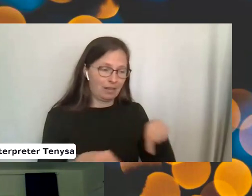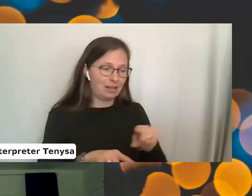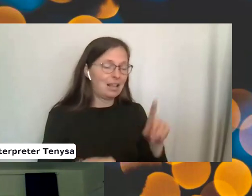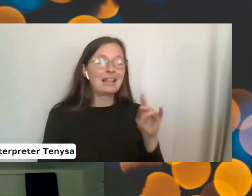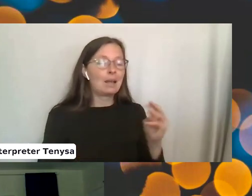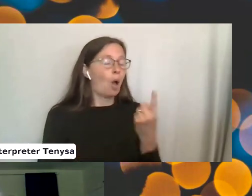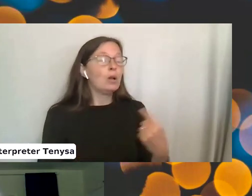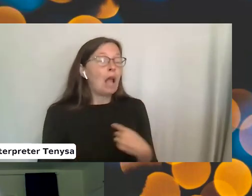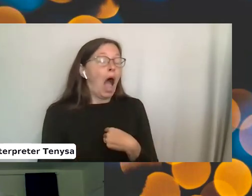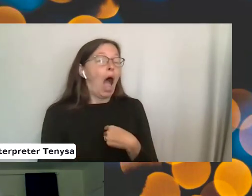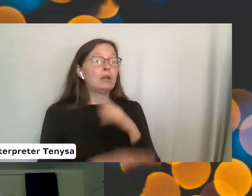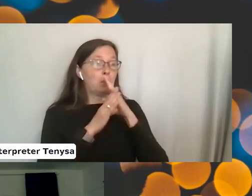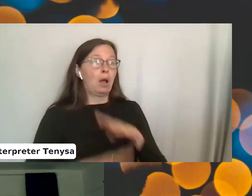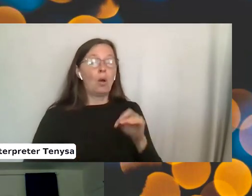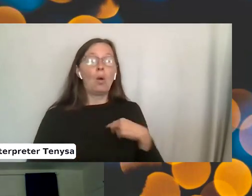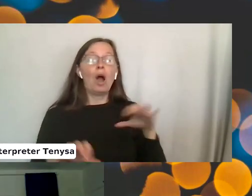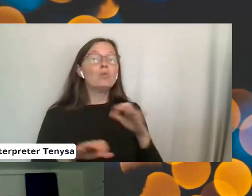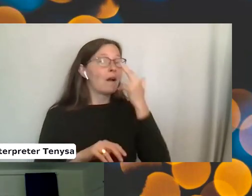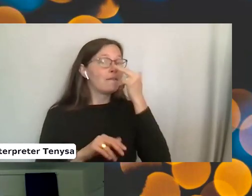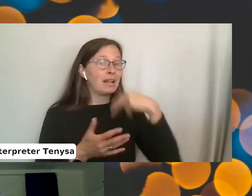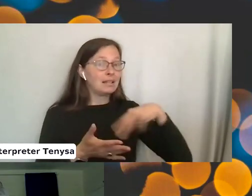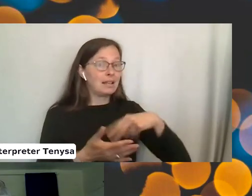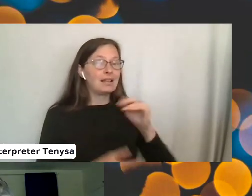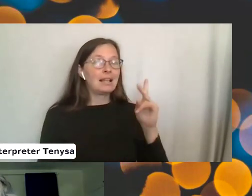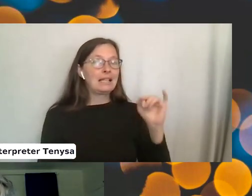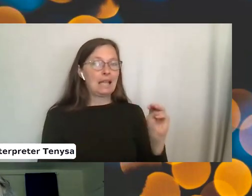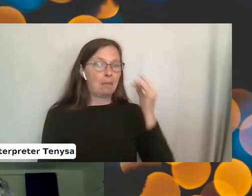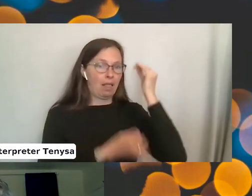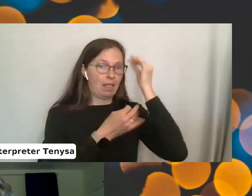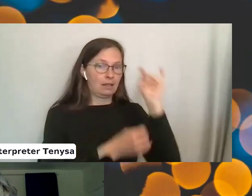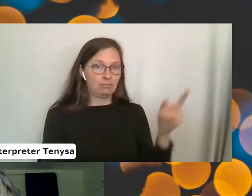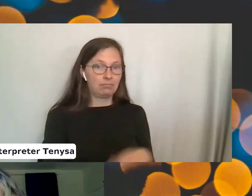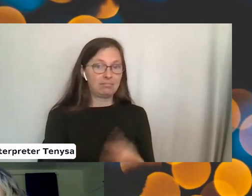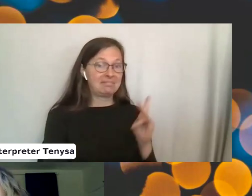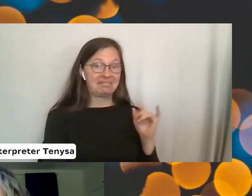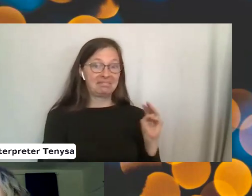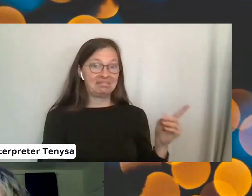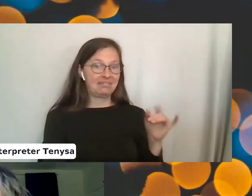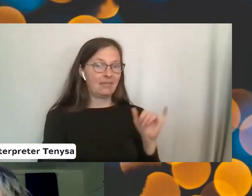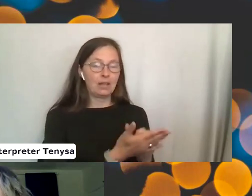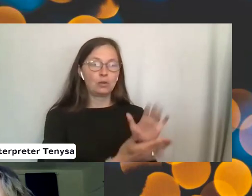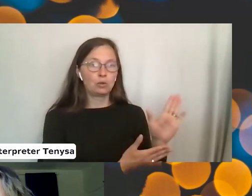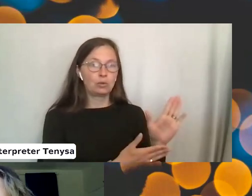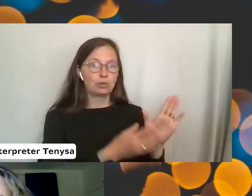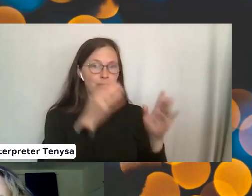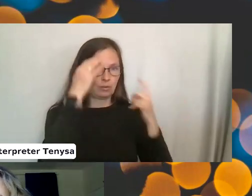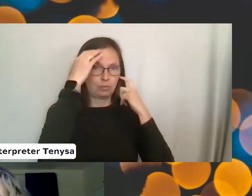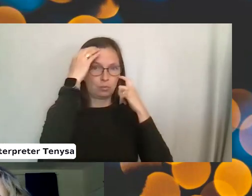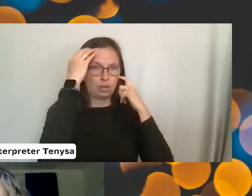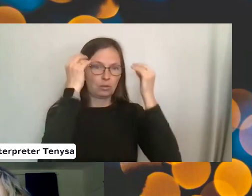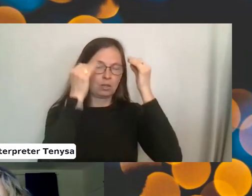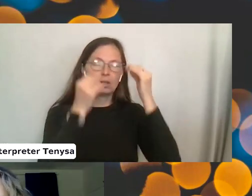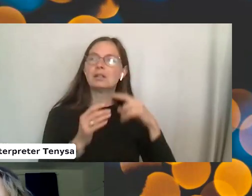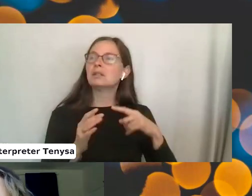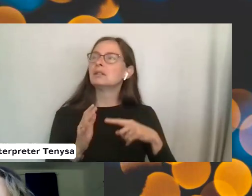be quiet or I do a funny dance and then Kim thinks it up because it's her brain at work.